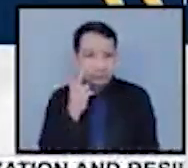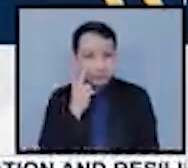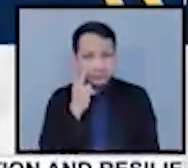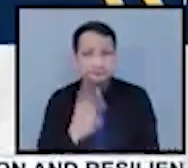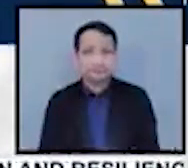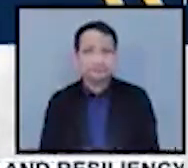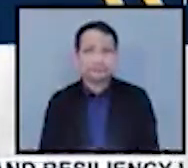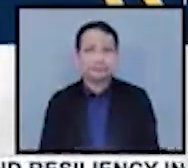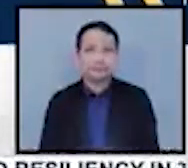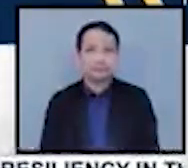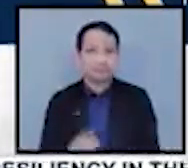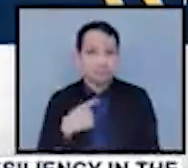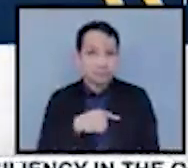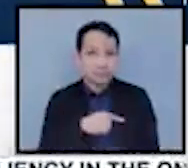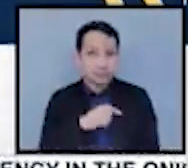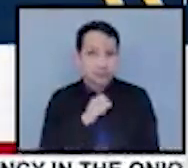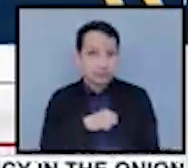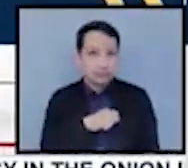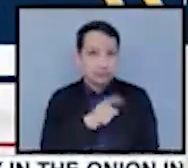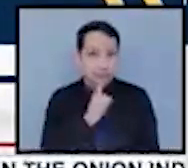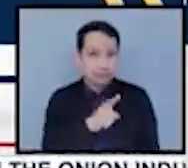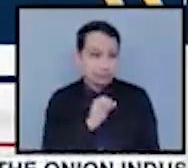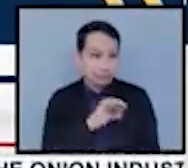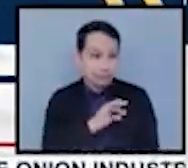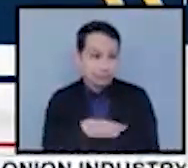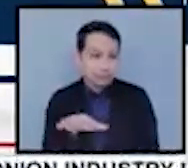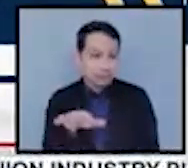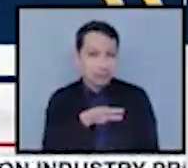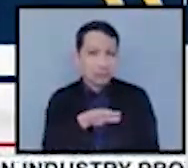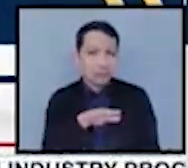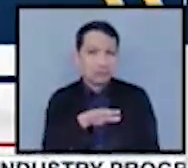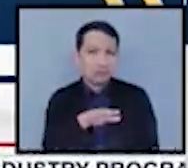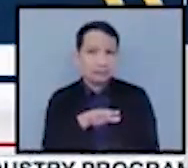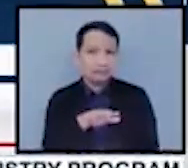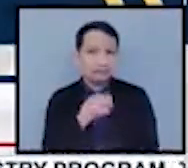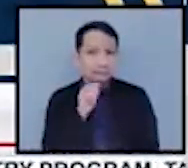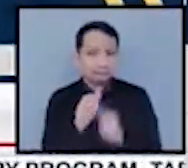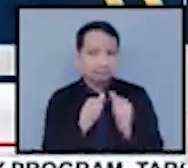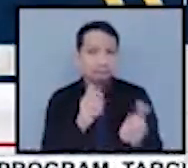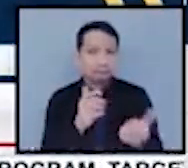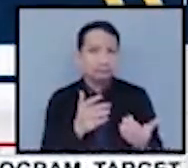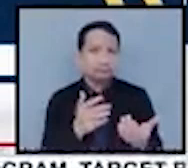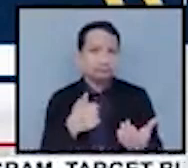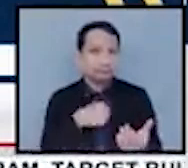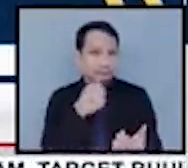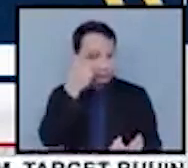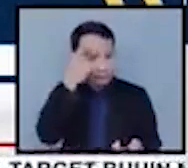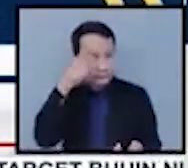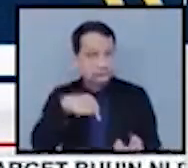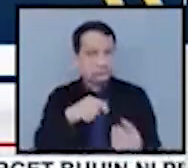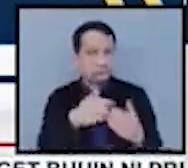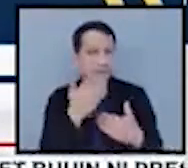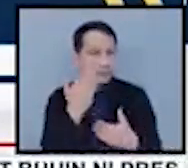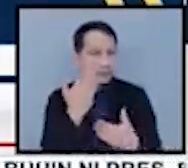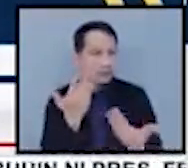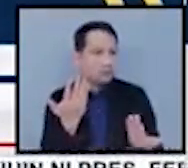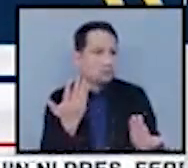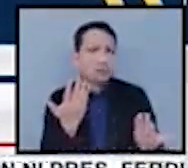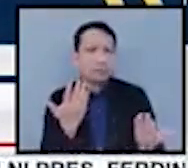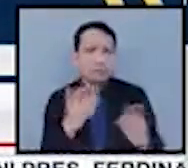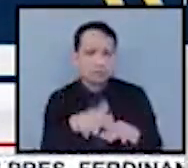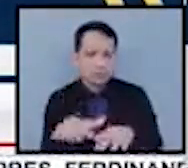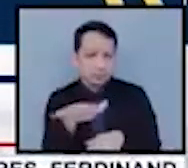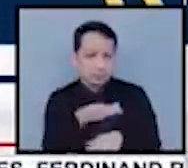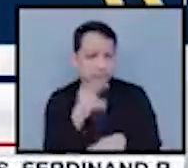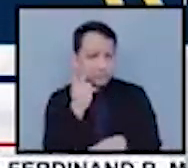that it is a benefit that can be derived from this project. So I do not understand why when everybody sees